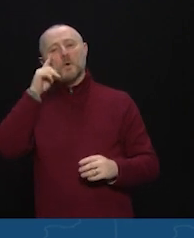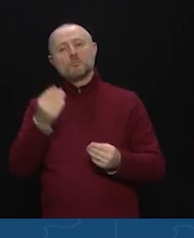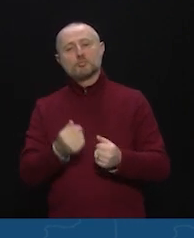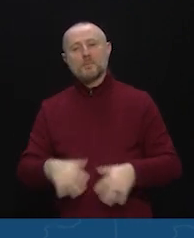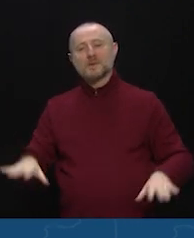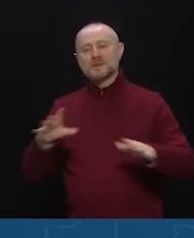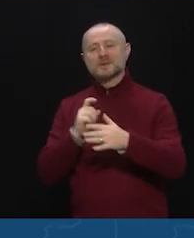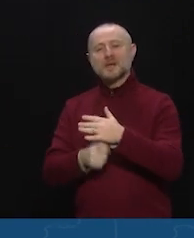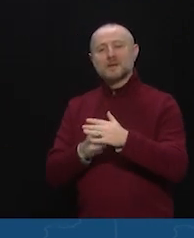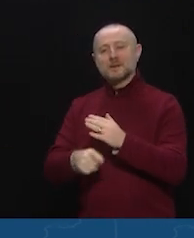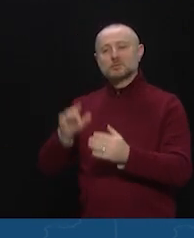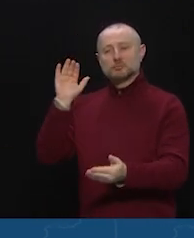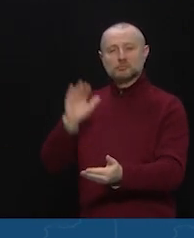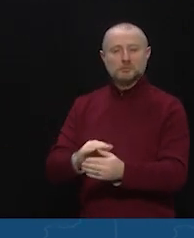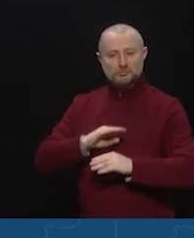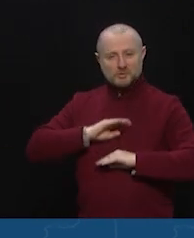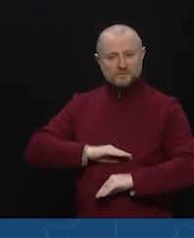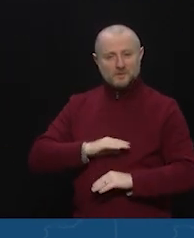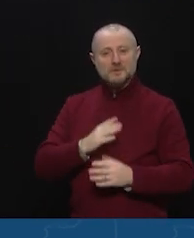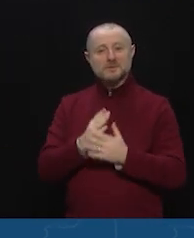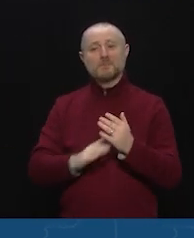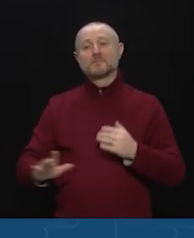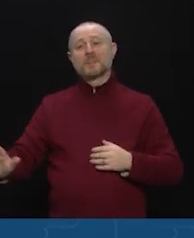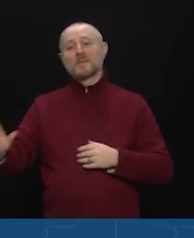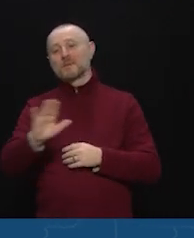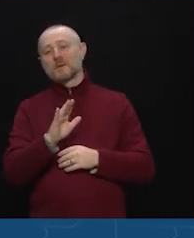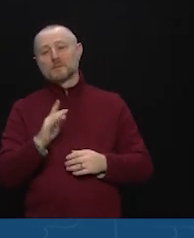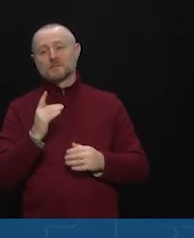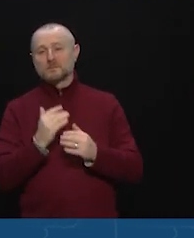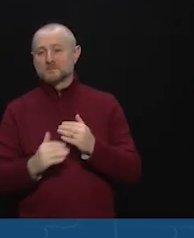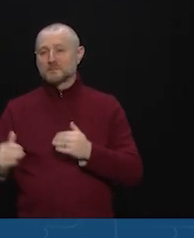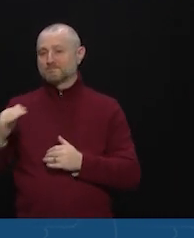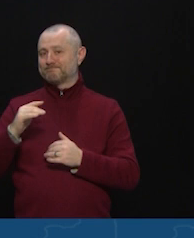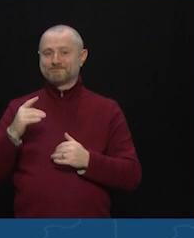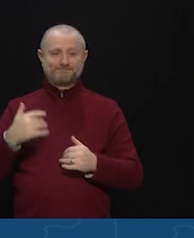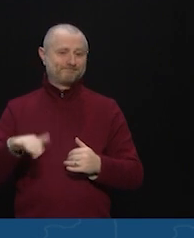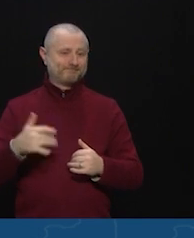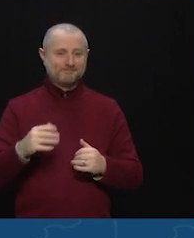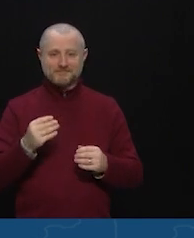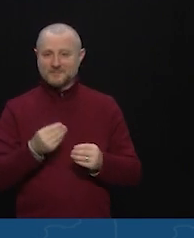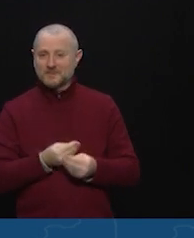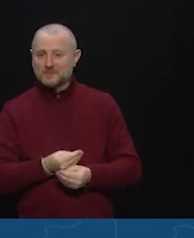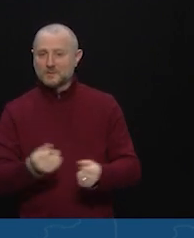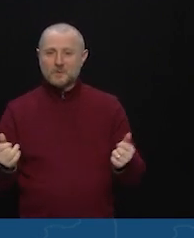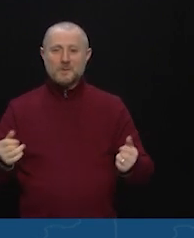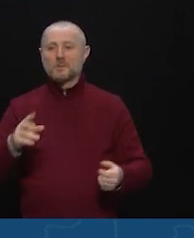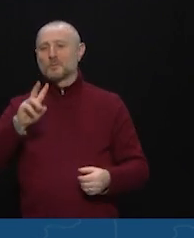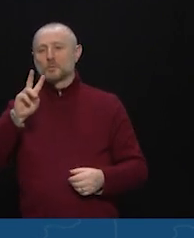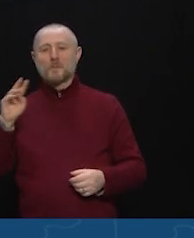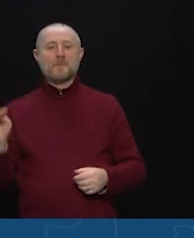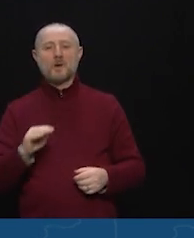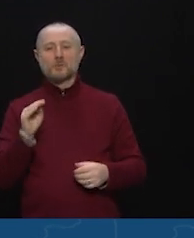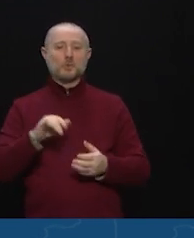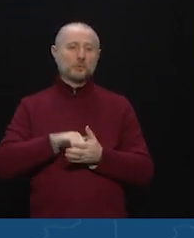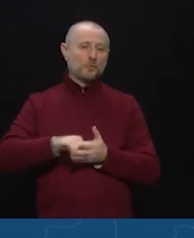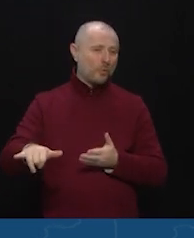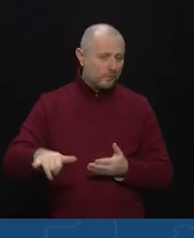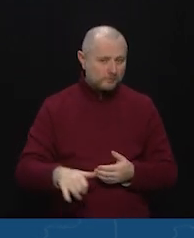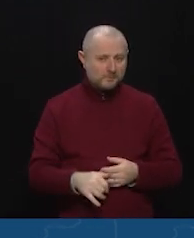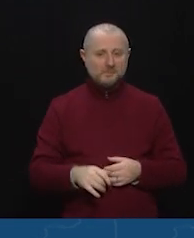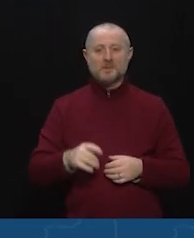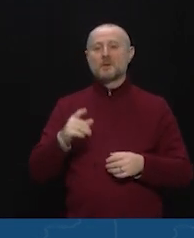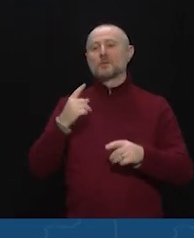surplus, giving it back to 2 million New Yorkers. This $2 billion will be set aside for pandemic recovery